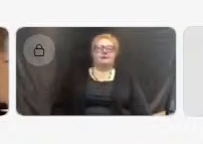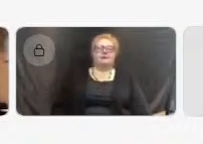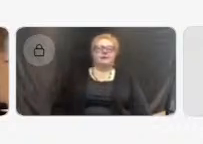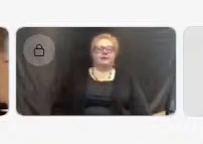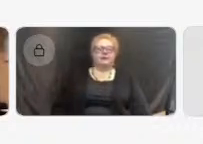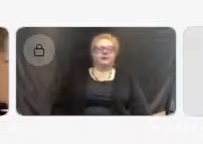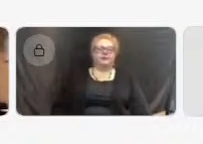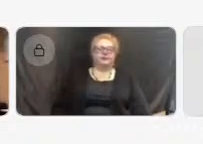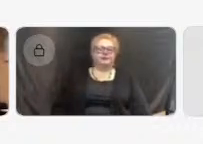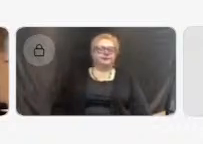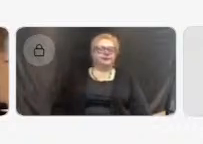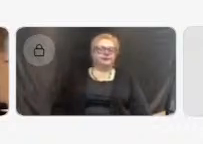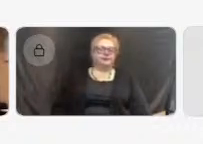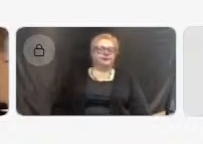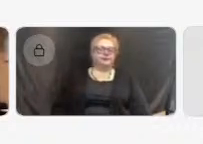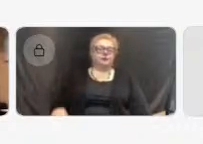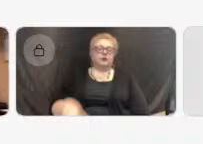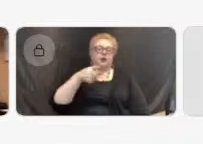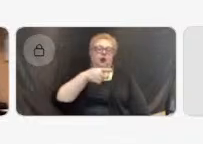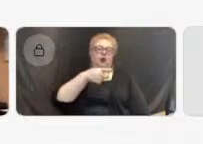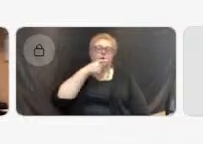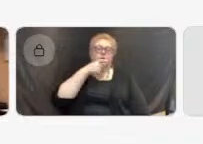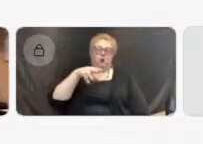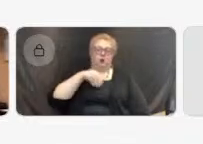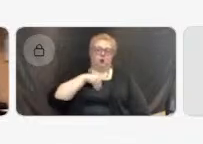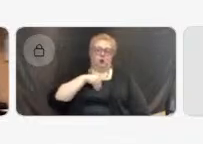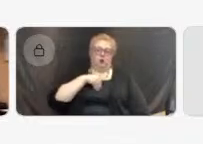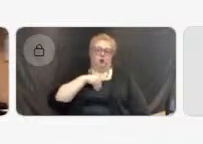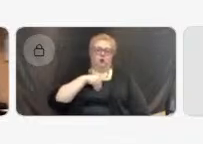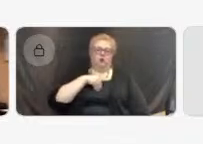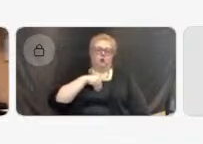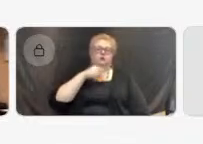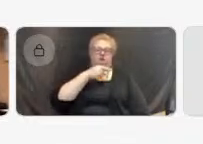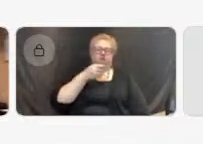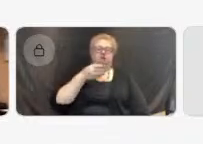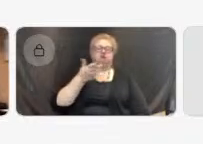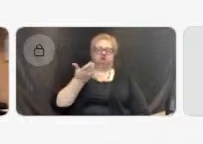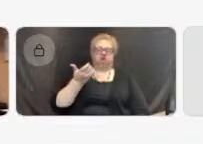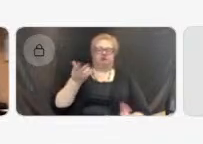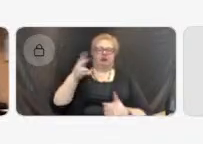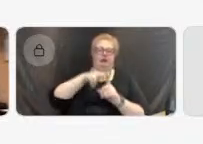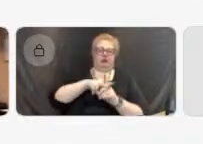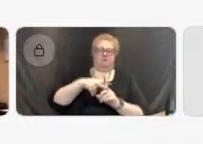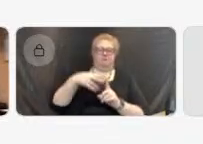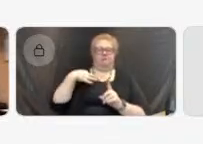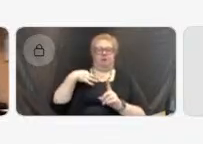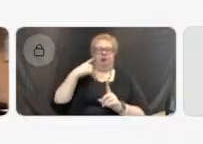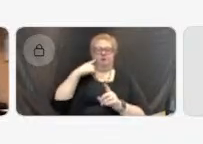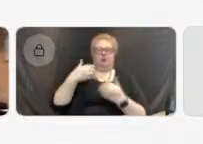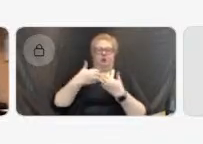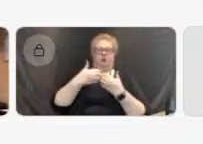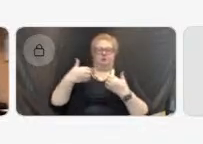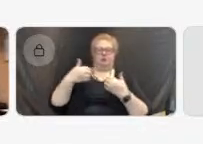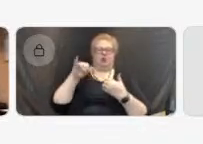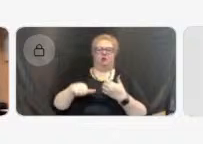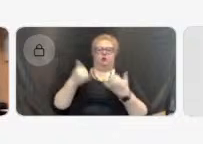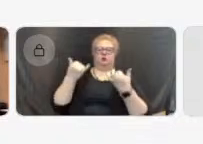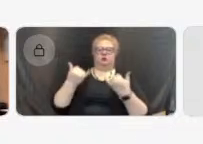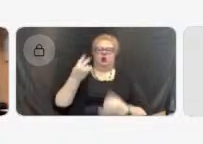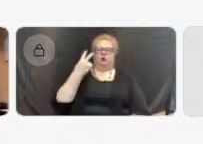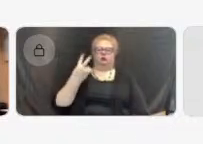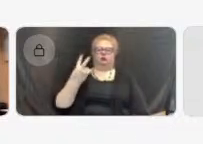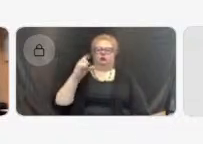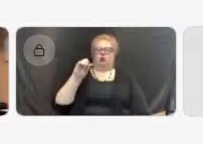The owner of this property has made application, as you heard, to split the existing 2 lots